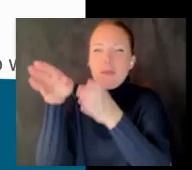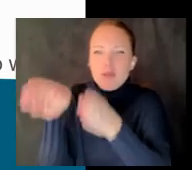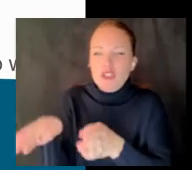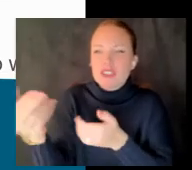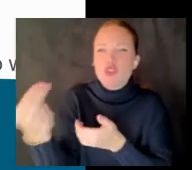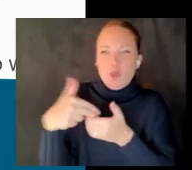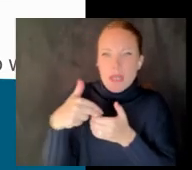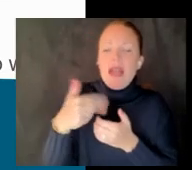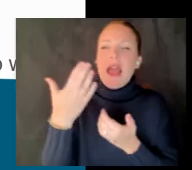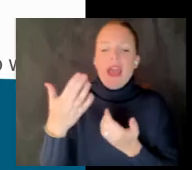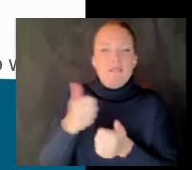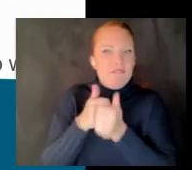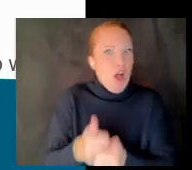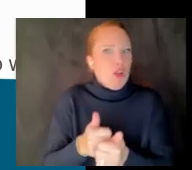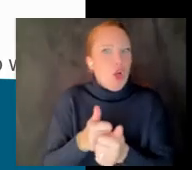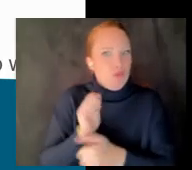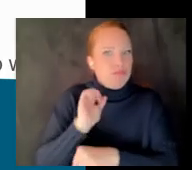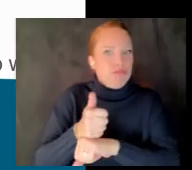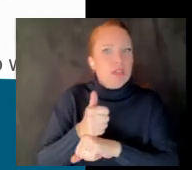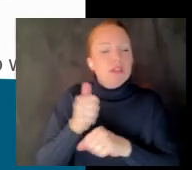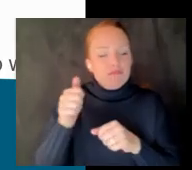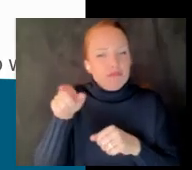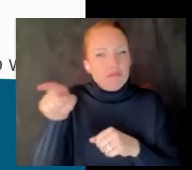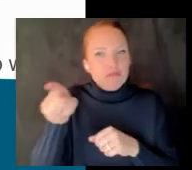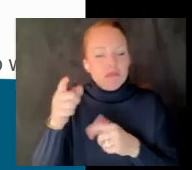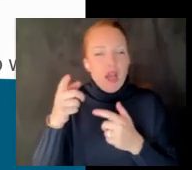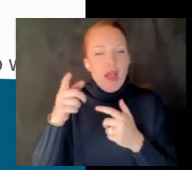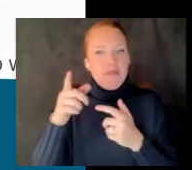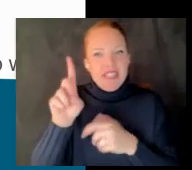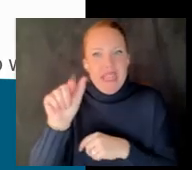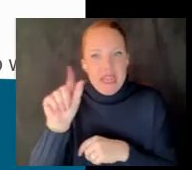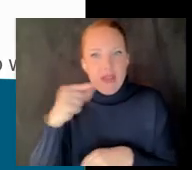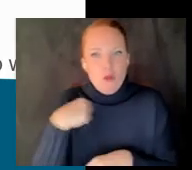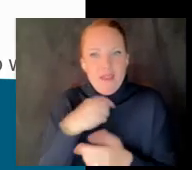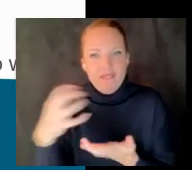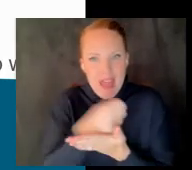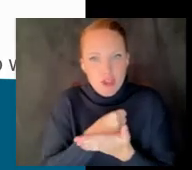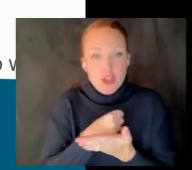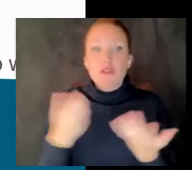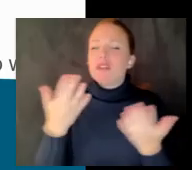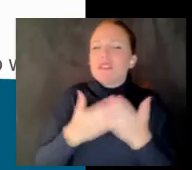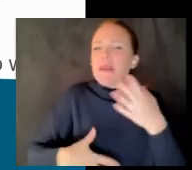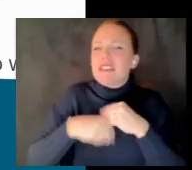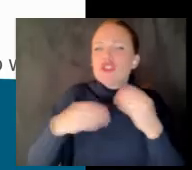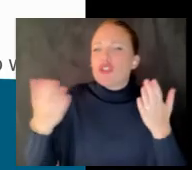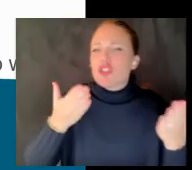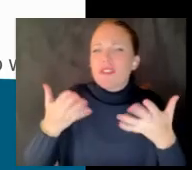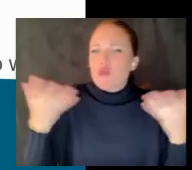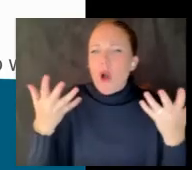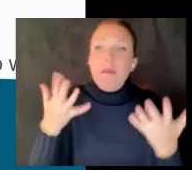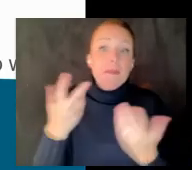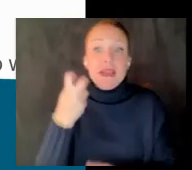on evaluated data. Here's a few examples of related services that could be part of a 504. A speech and